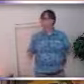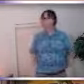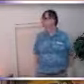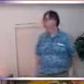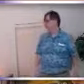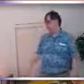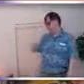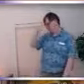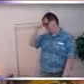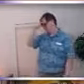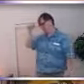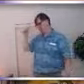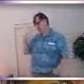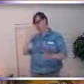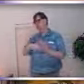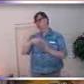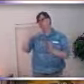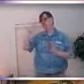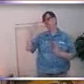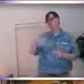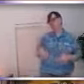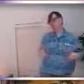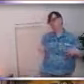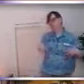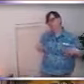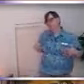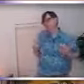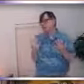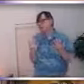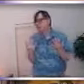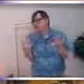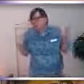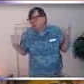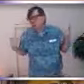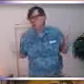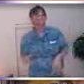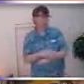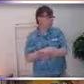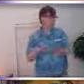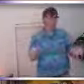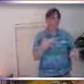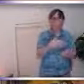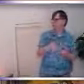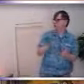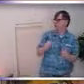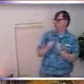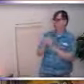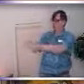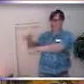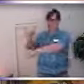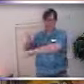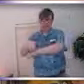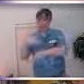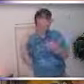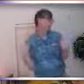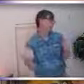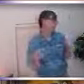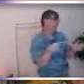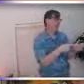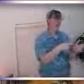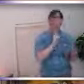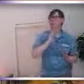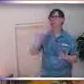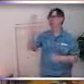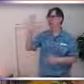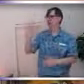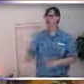news, but I'm feeling this anxiety. There's something's going on. What is that? We're